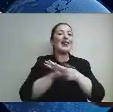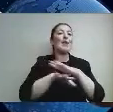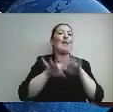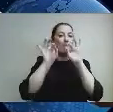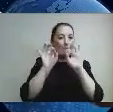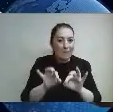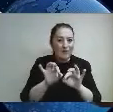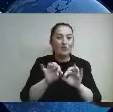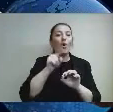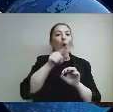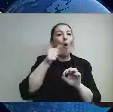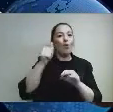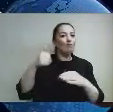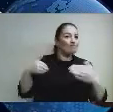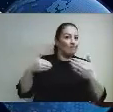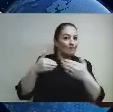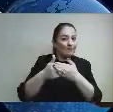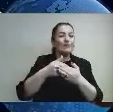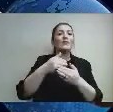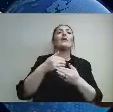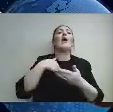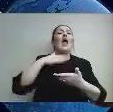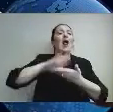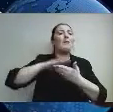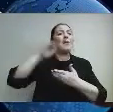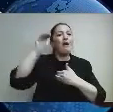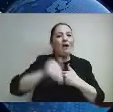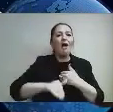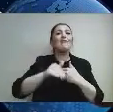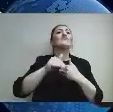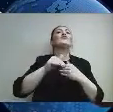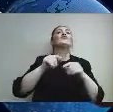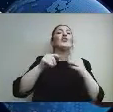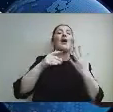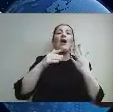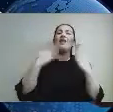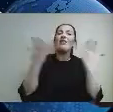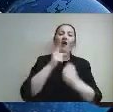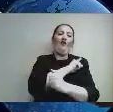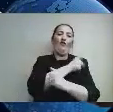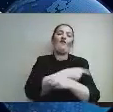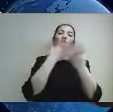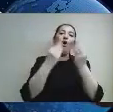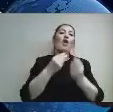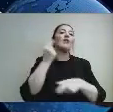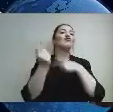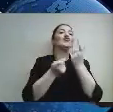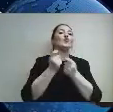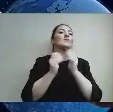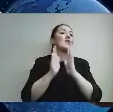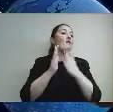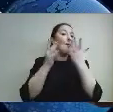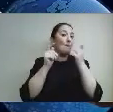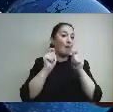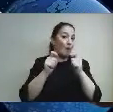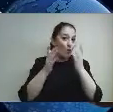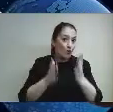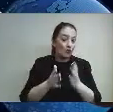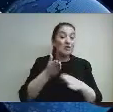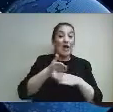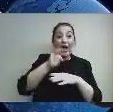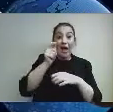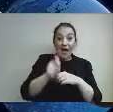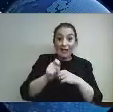strong influence on environmental and social aspects, social issues. And as we